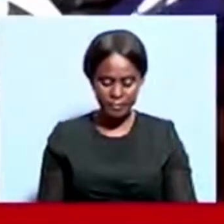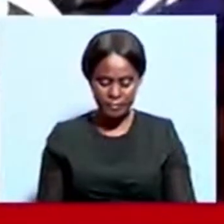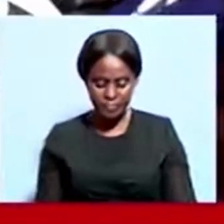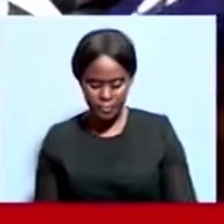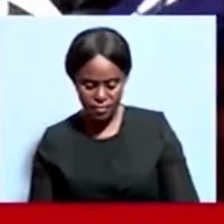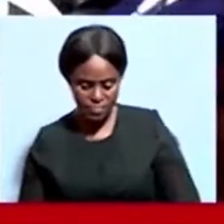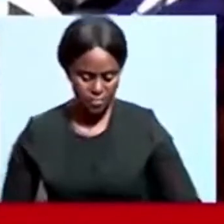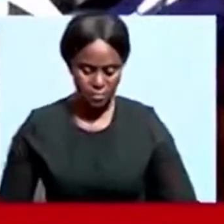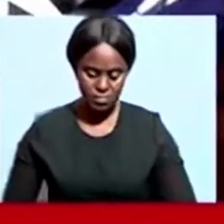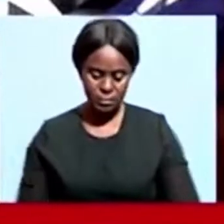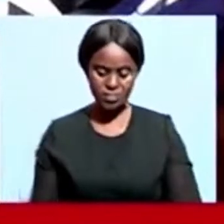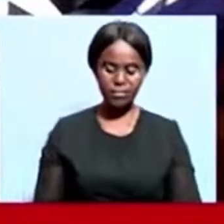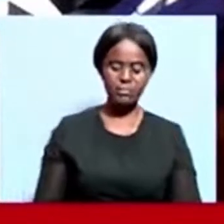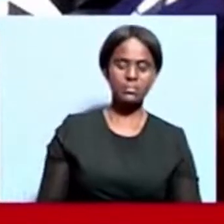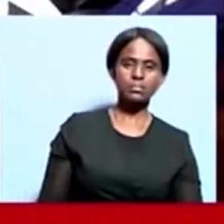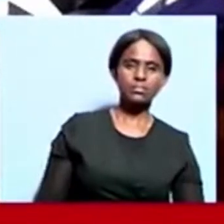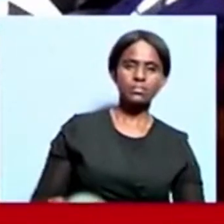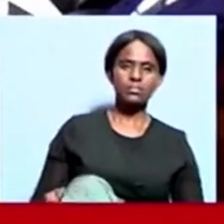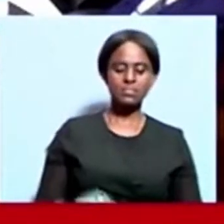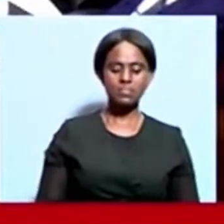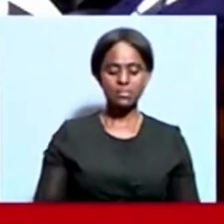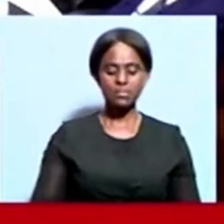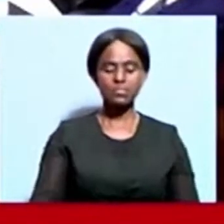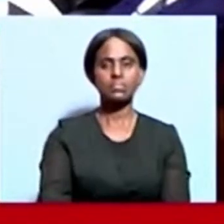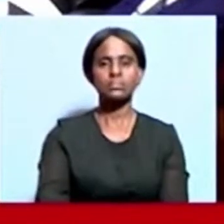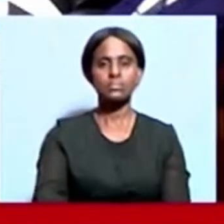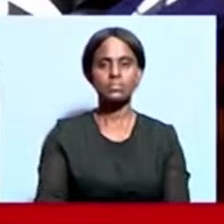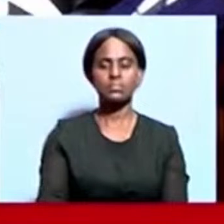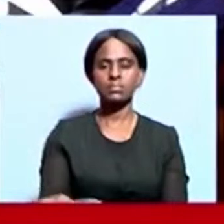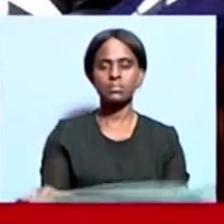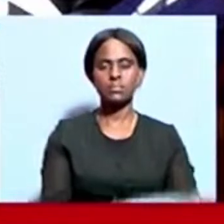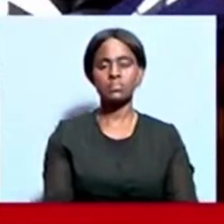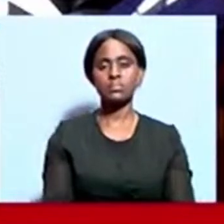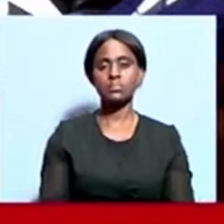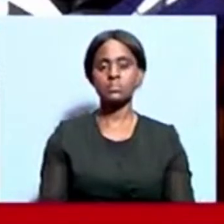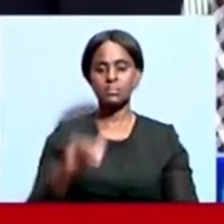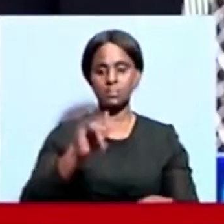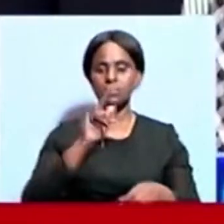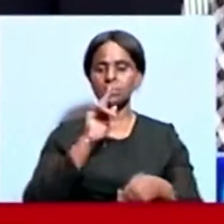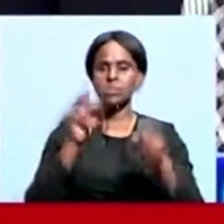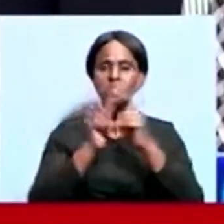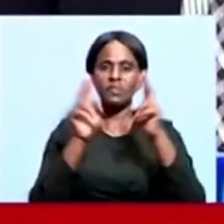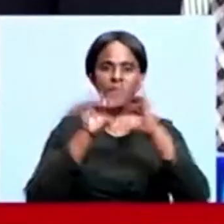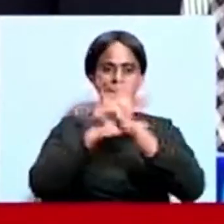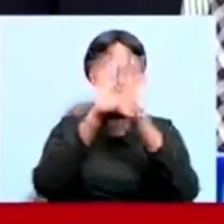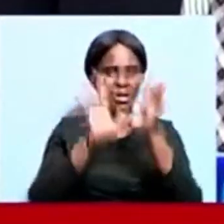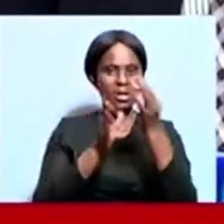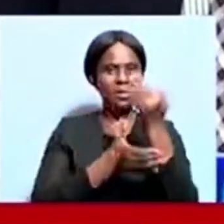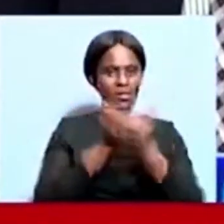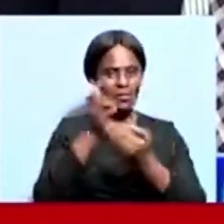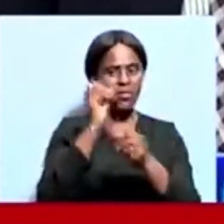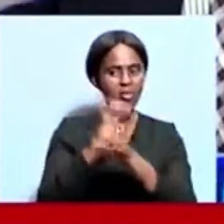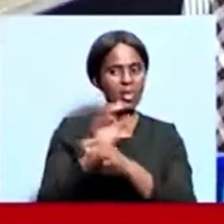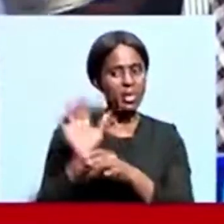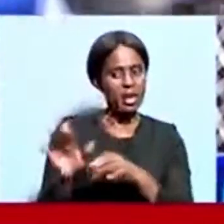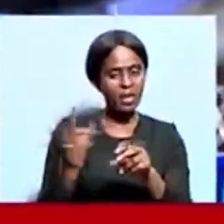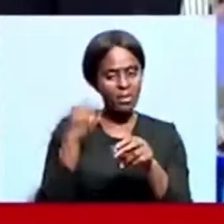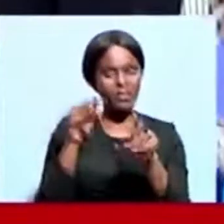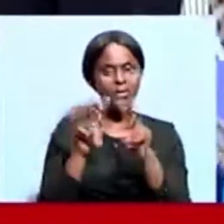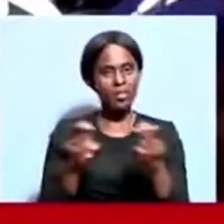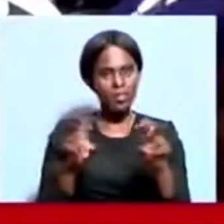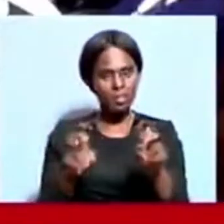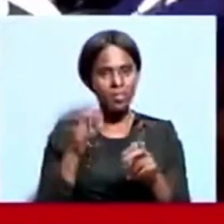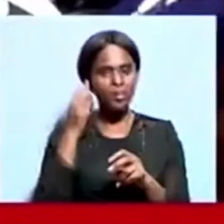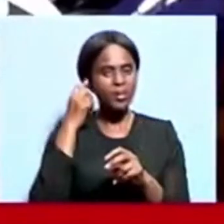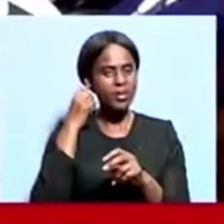Thank you very much, Chair. That is very clear and noted. The forms are available for verification. Yes, pass that file